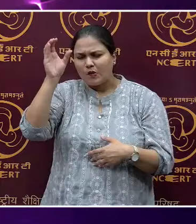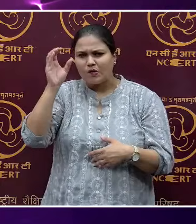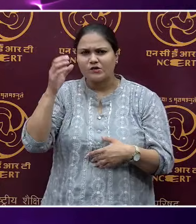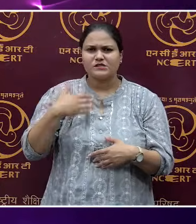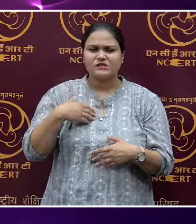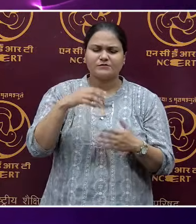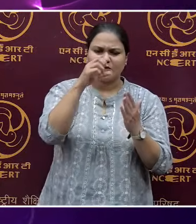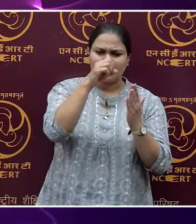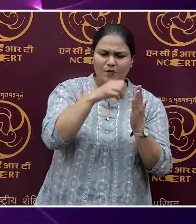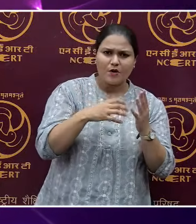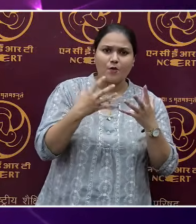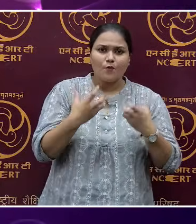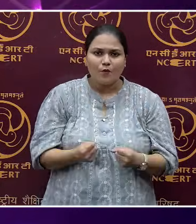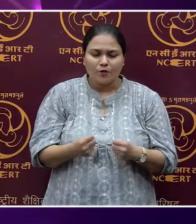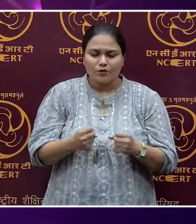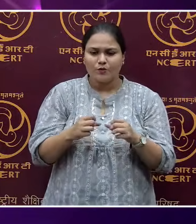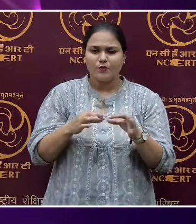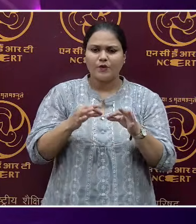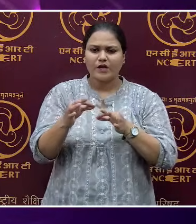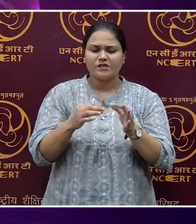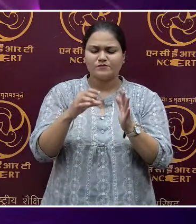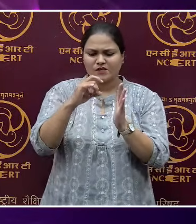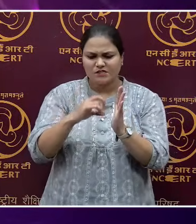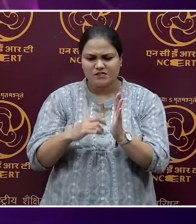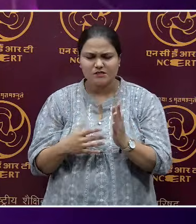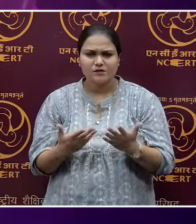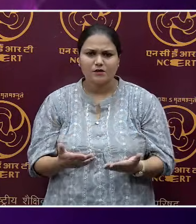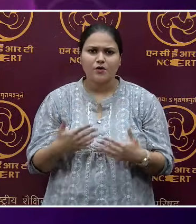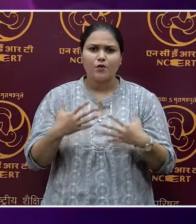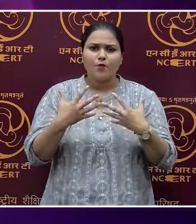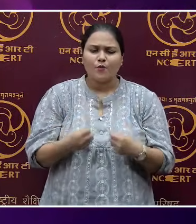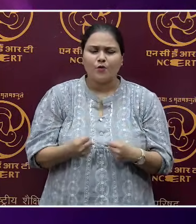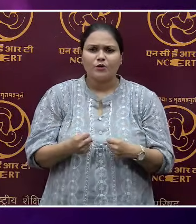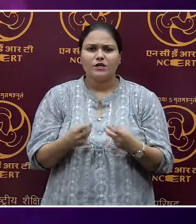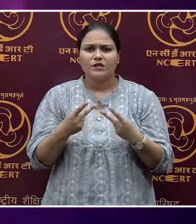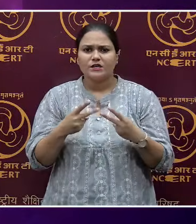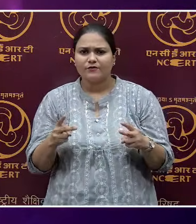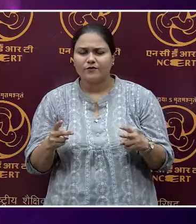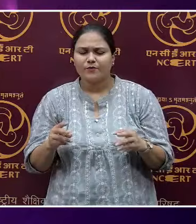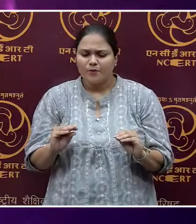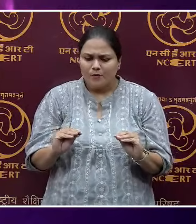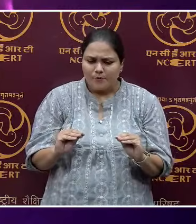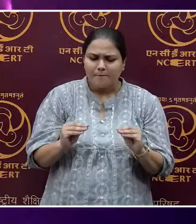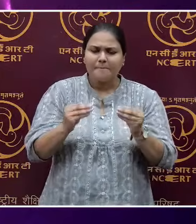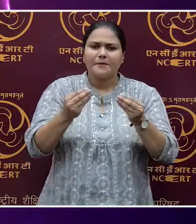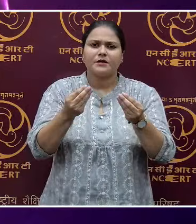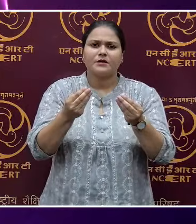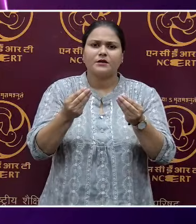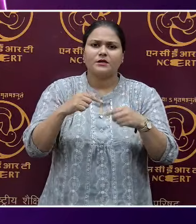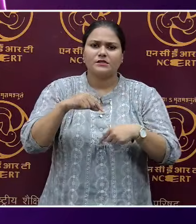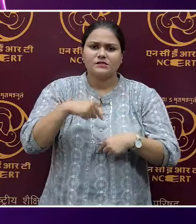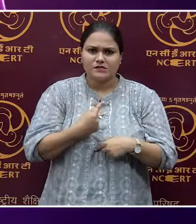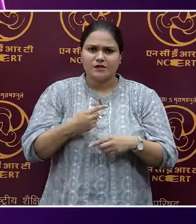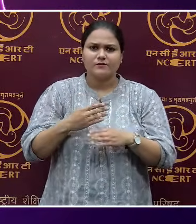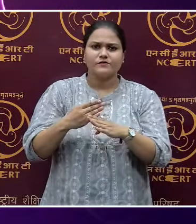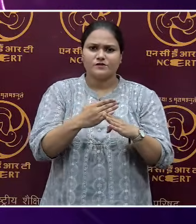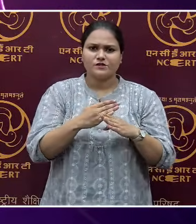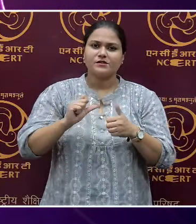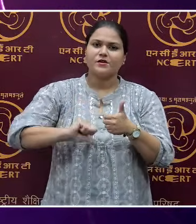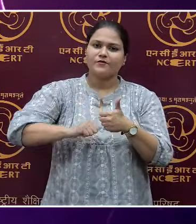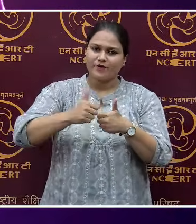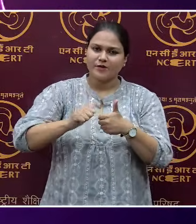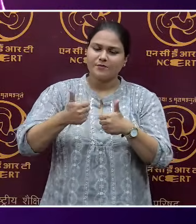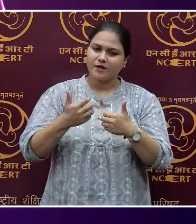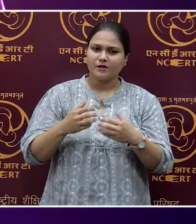be explained more elaborately, or if I want to give my inputs regarding some kind of improvisation on the page itself, I can share my feedback, right?